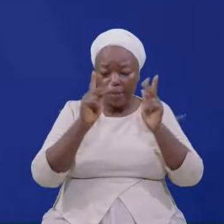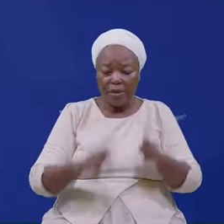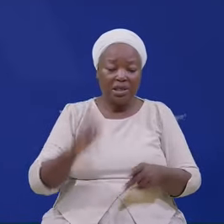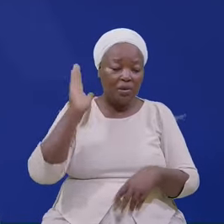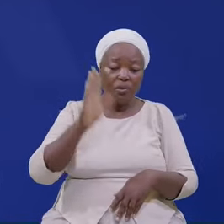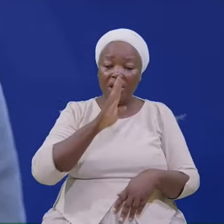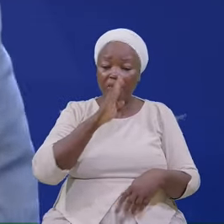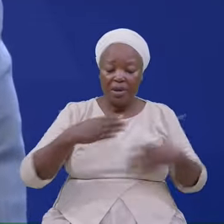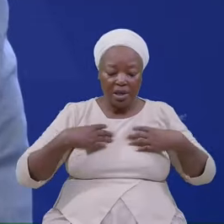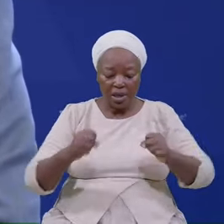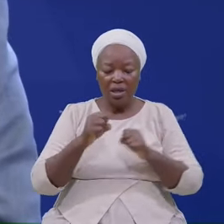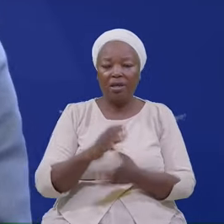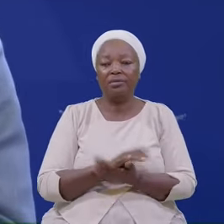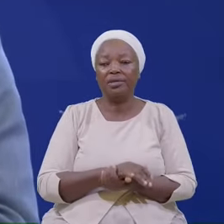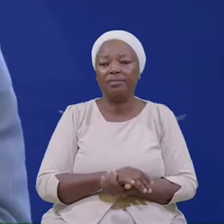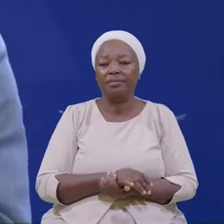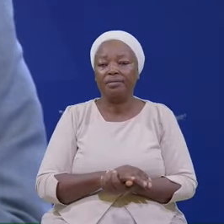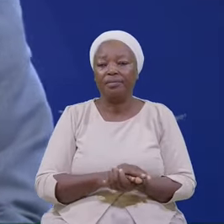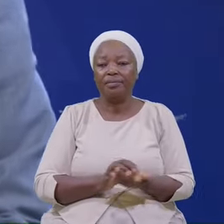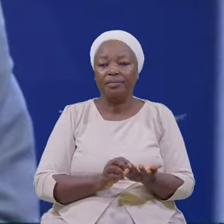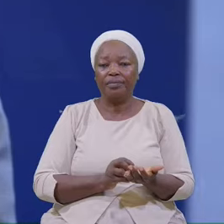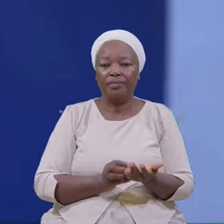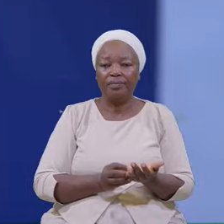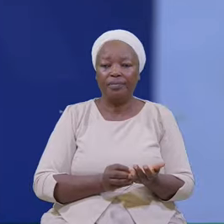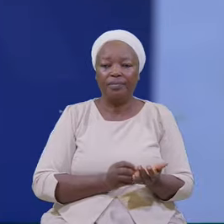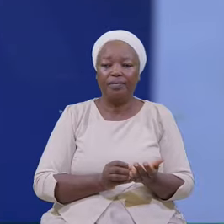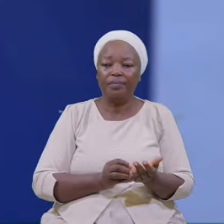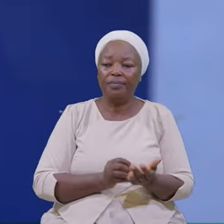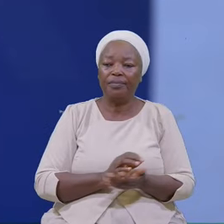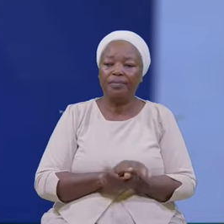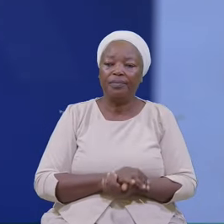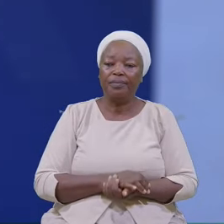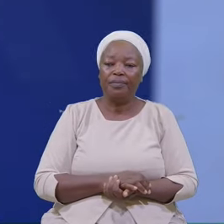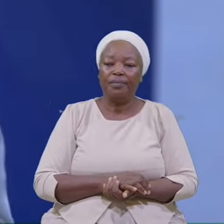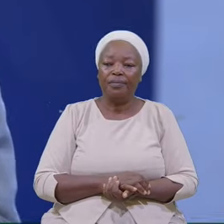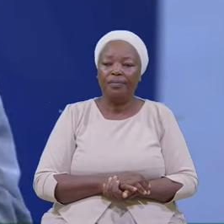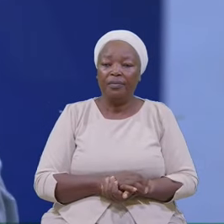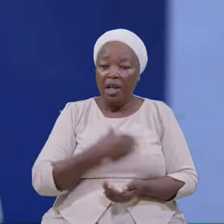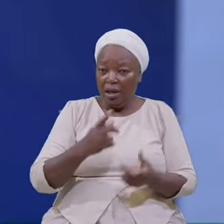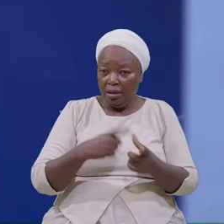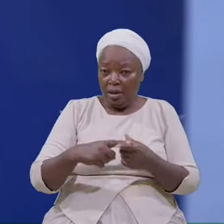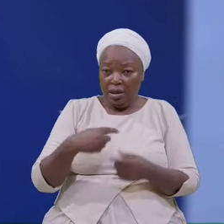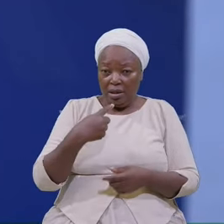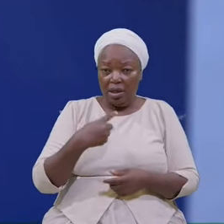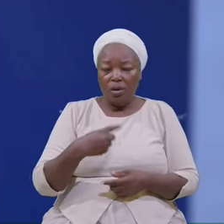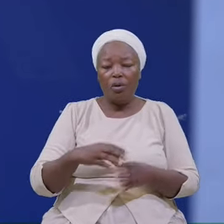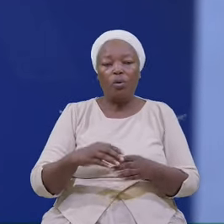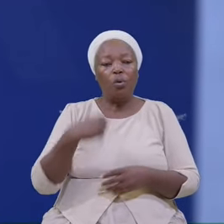That person will be healed. Quiconque prend contact avec lui, les ténèbres vont quitter, les maladies vont quitter, la personne sera guérie.